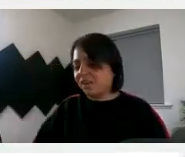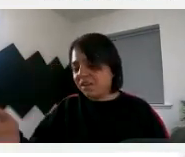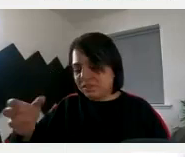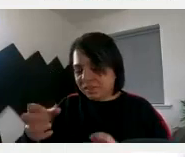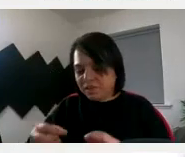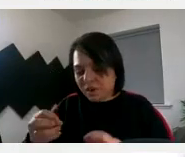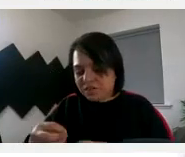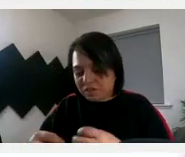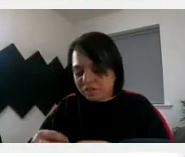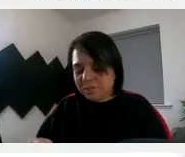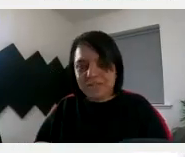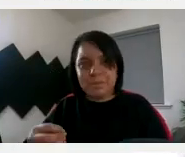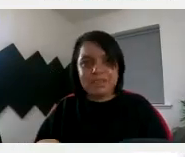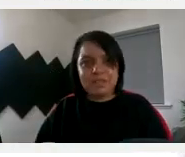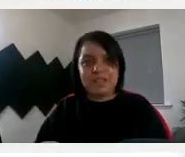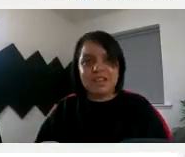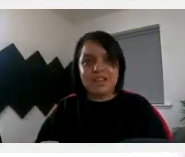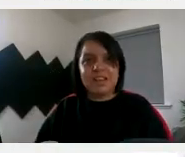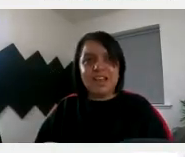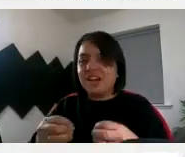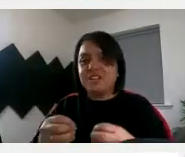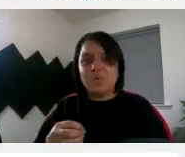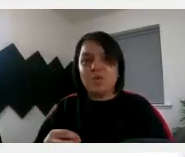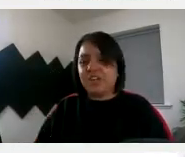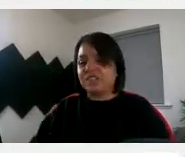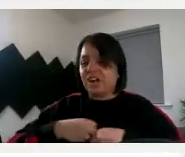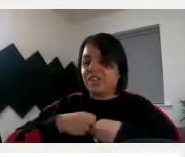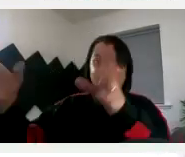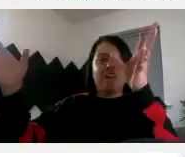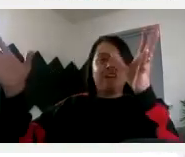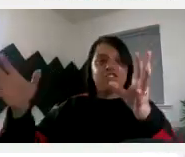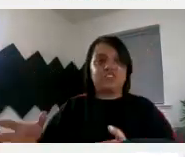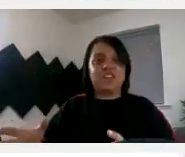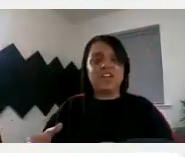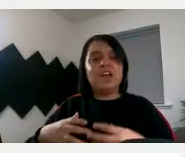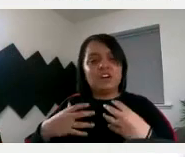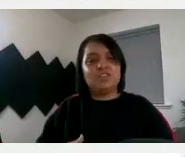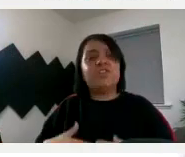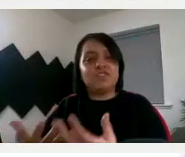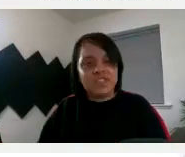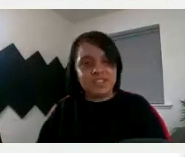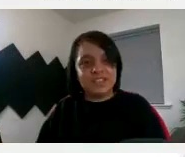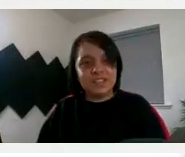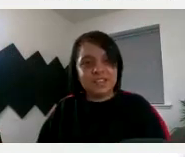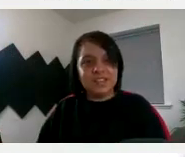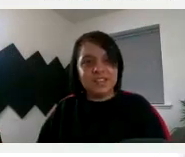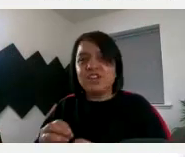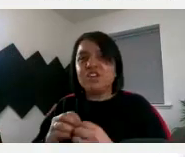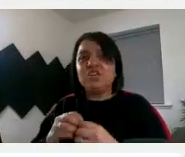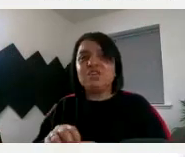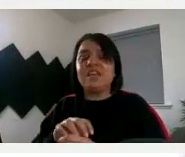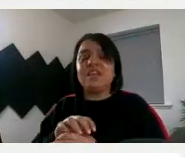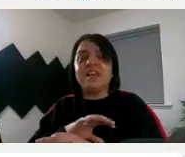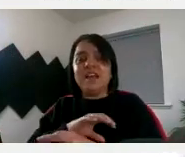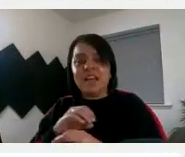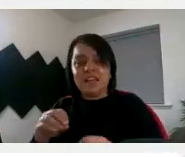know, if you're trying to do something and make something and it's not working, you just say, oh, fuck it, and you just chuck it because you're frustrated. So you can use